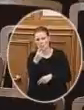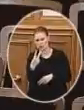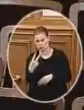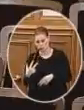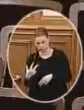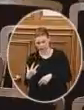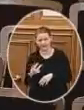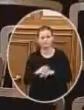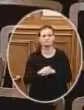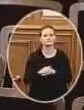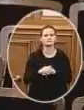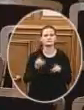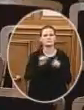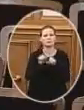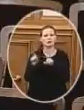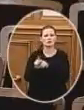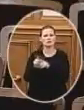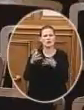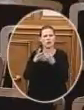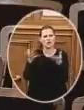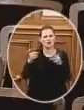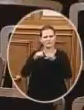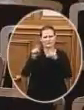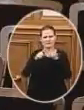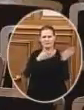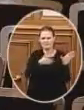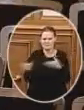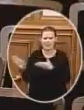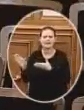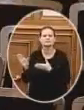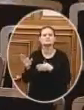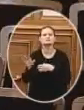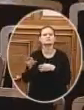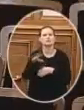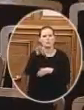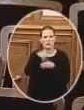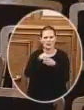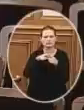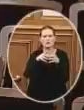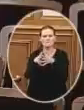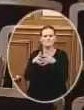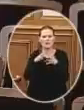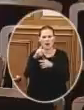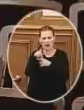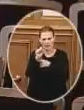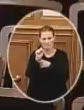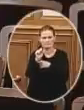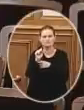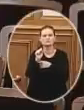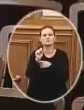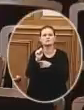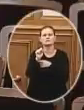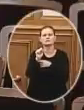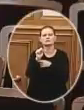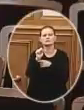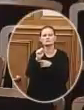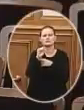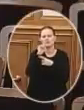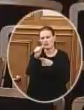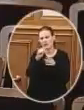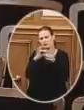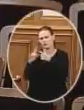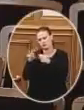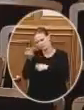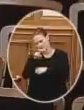include a bunch of other plans and documents that are related to America's Cup that aren't necessarily transportation documents. That will continue to